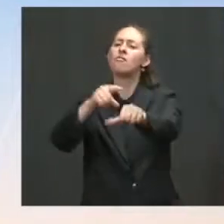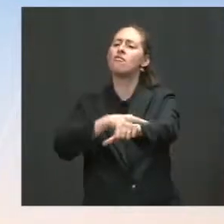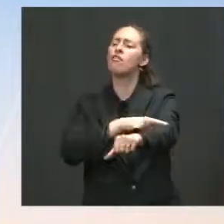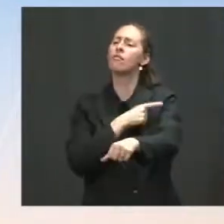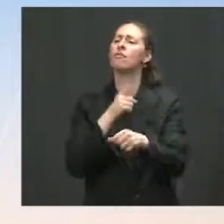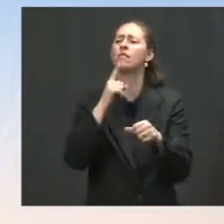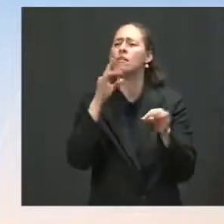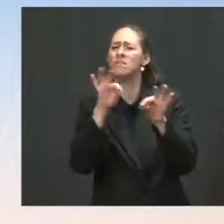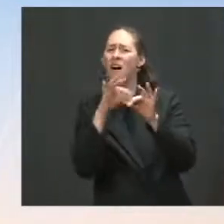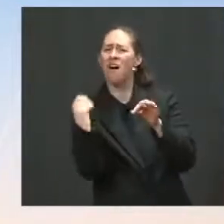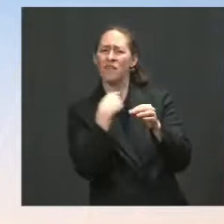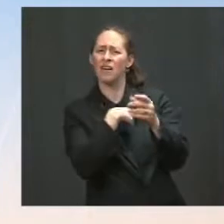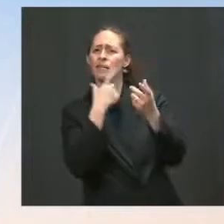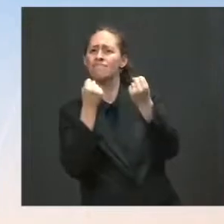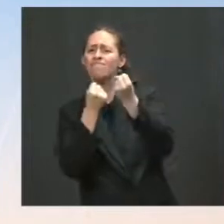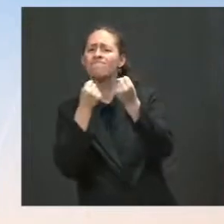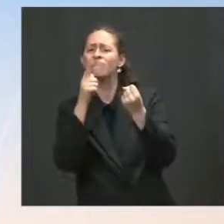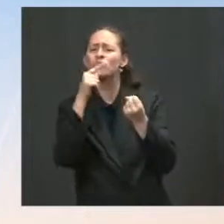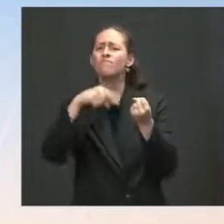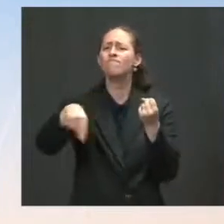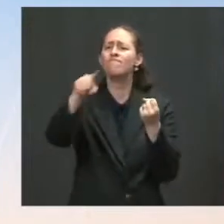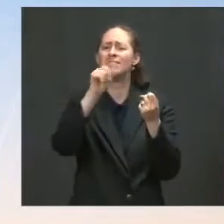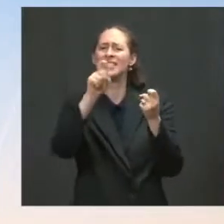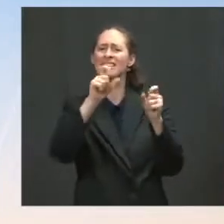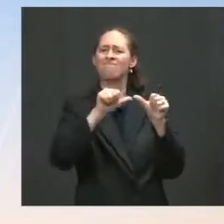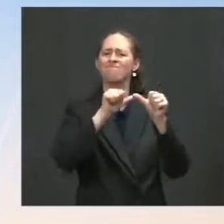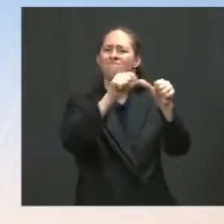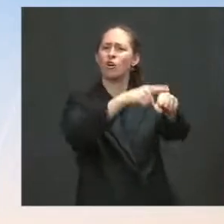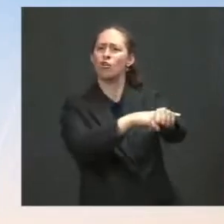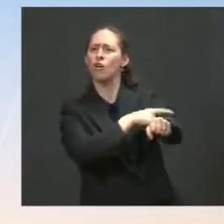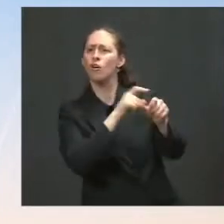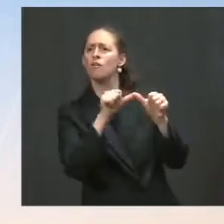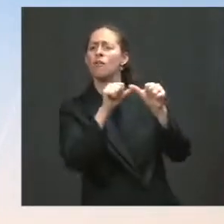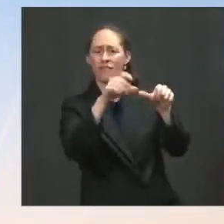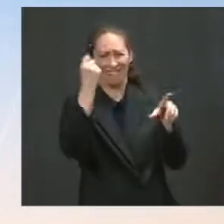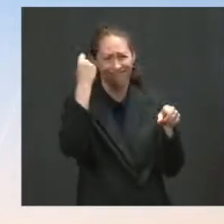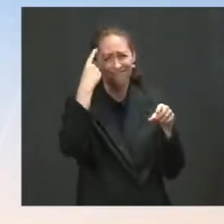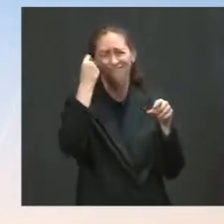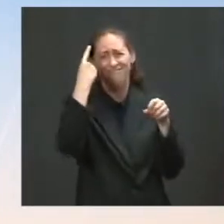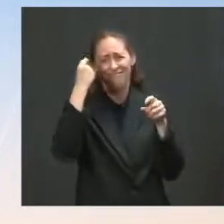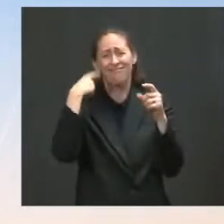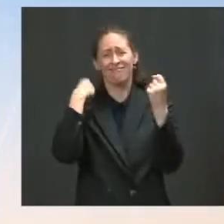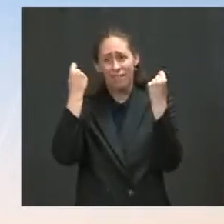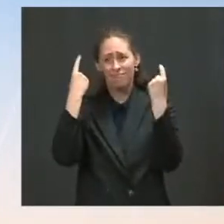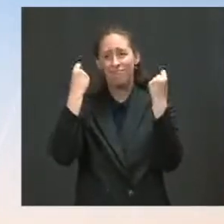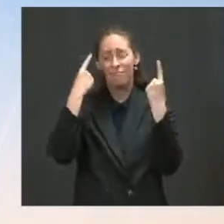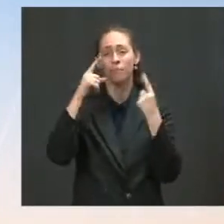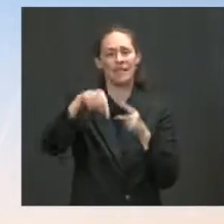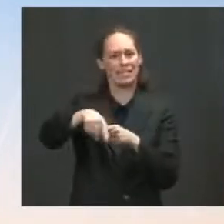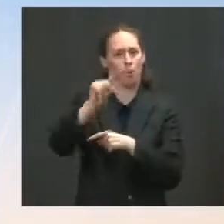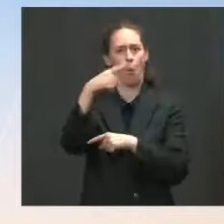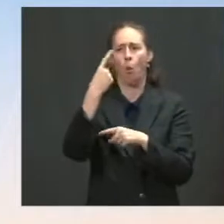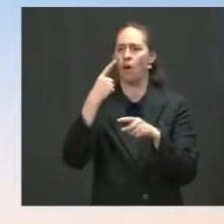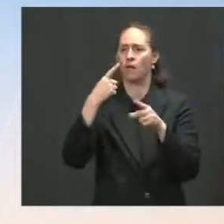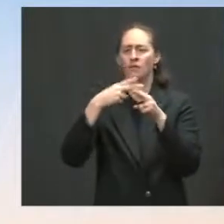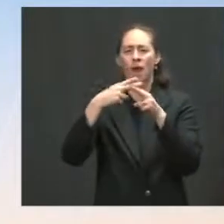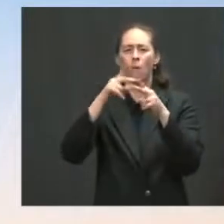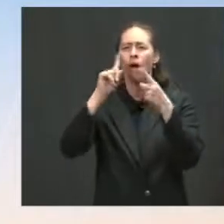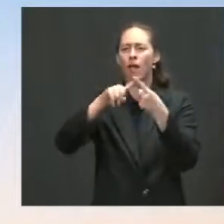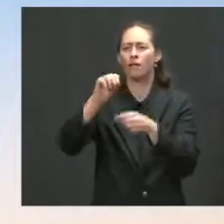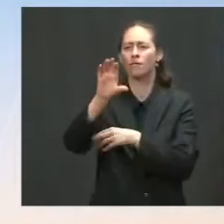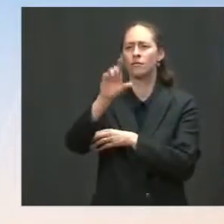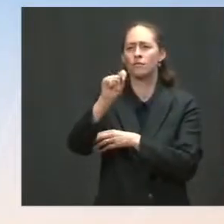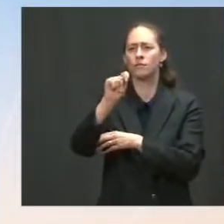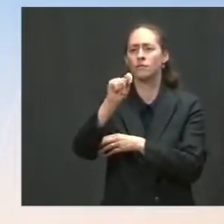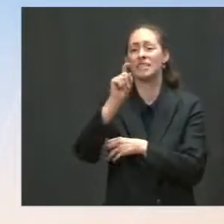about the need to extend the eviction moratorium. It would require legislative action. The other piece of this that I know we keep talking